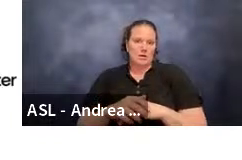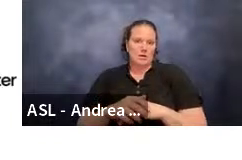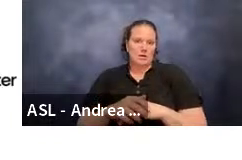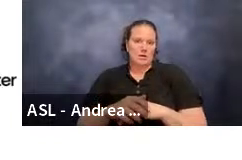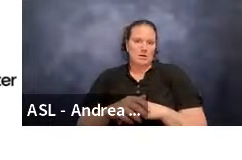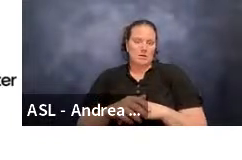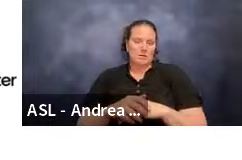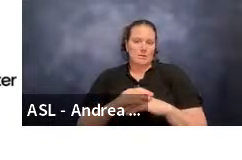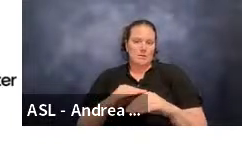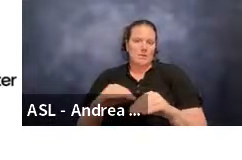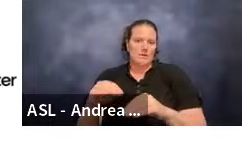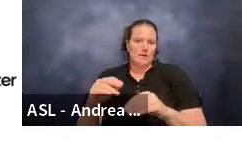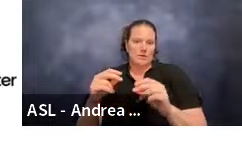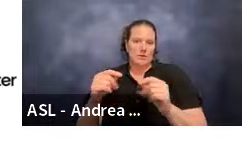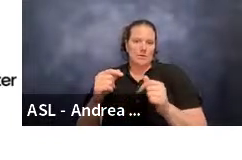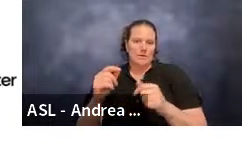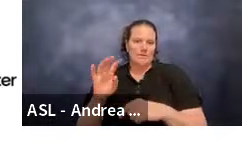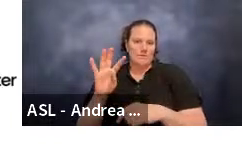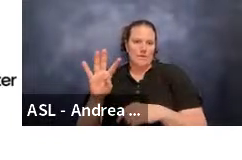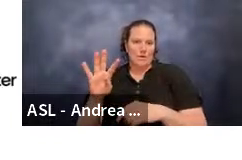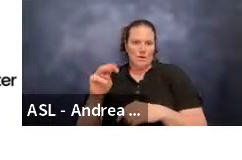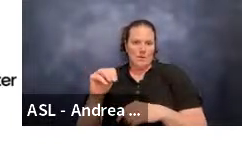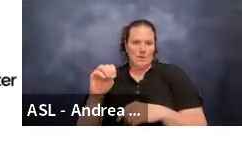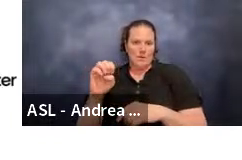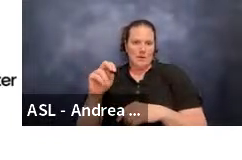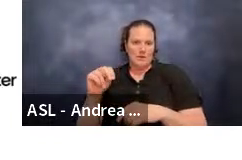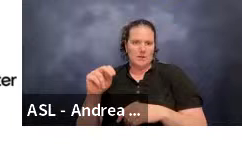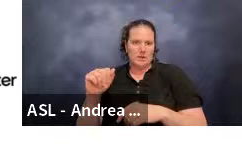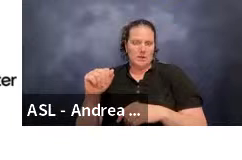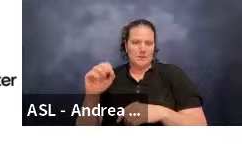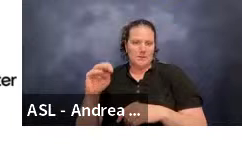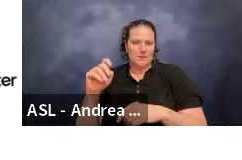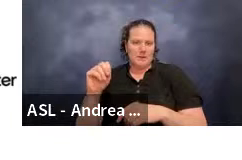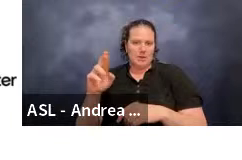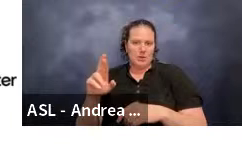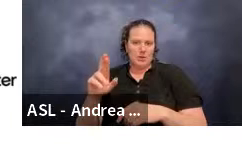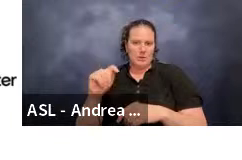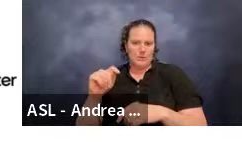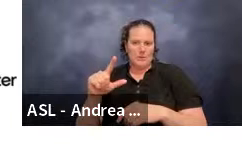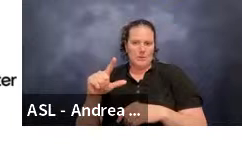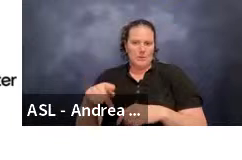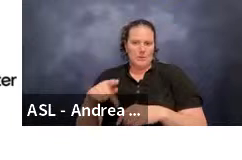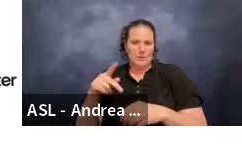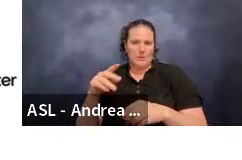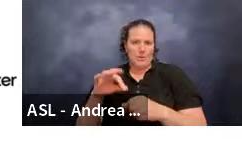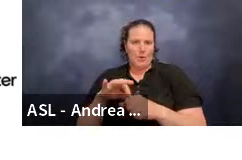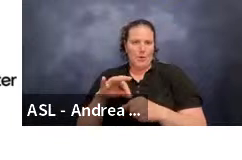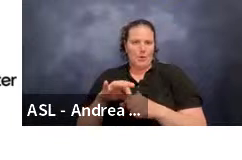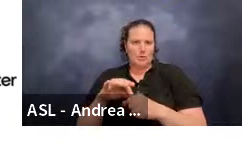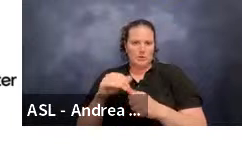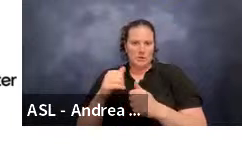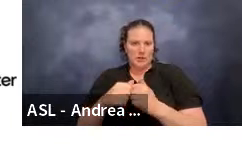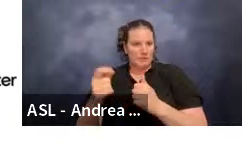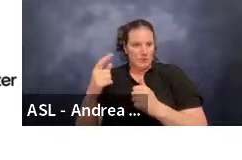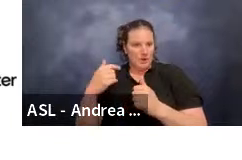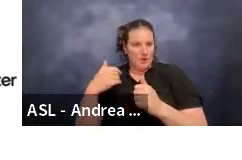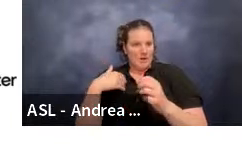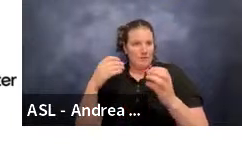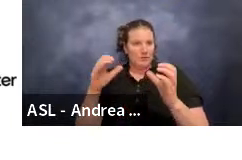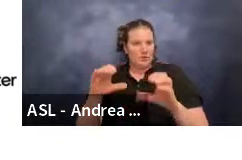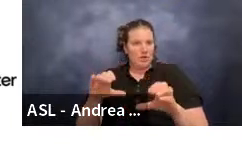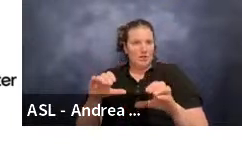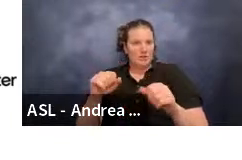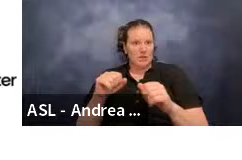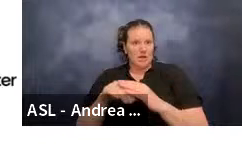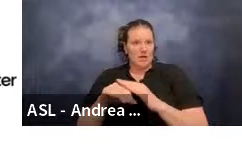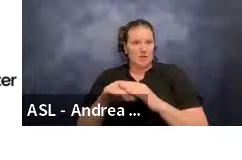quick. We have 4 of these Mentimeter polls. So has everybody had a chance to be able to